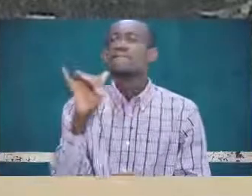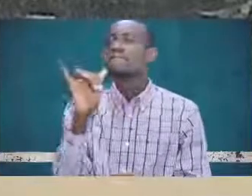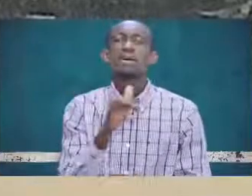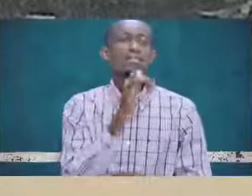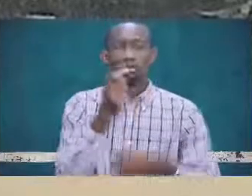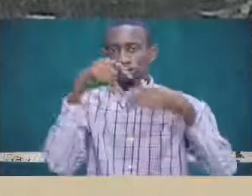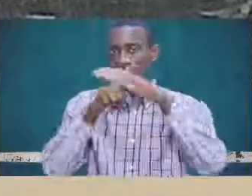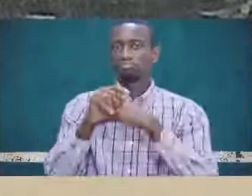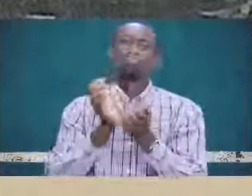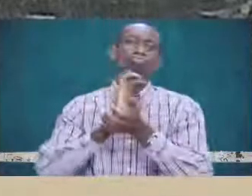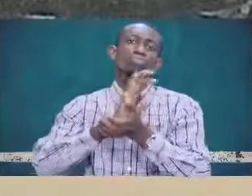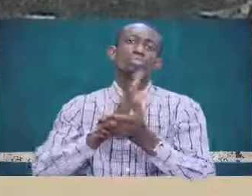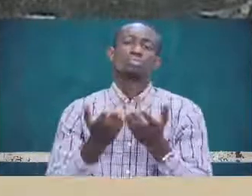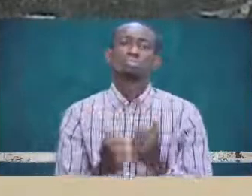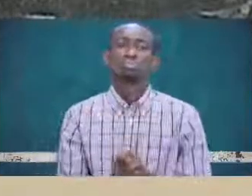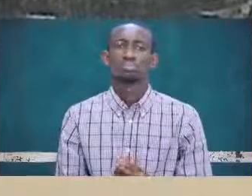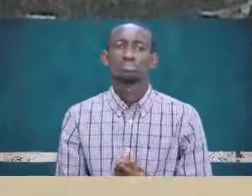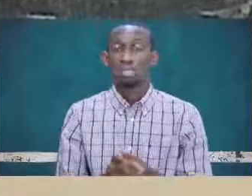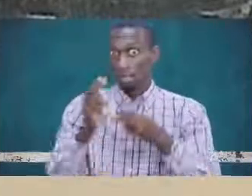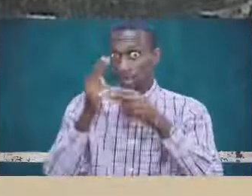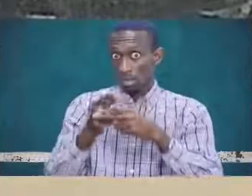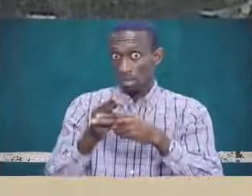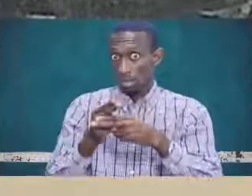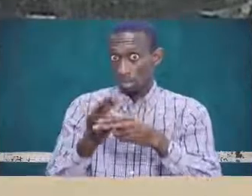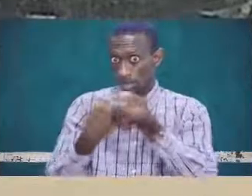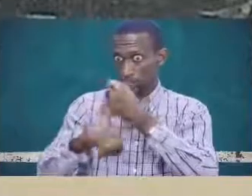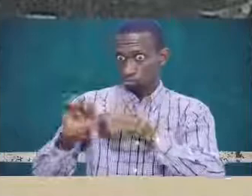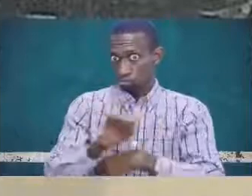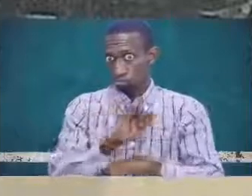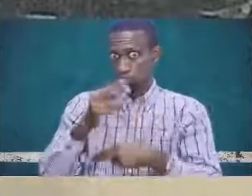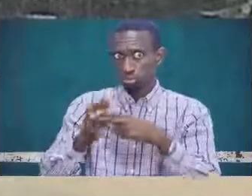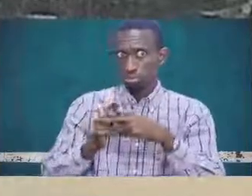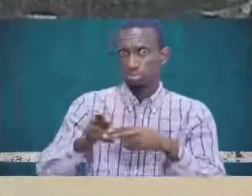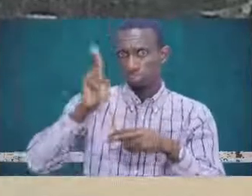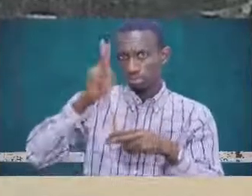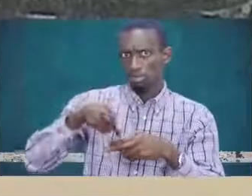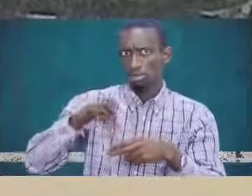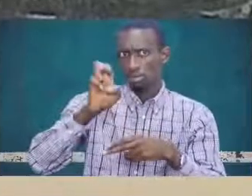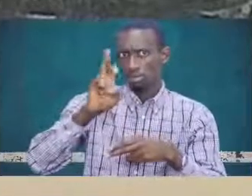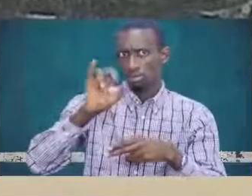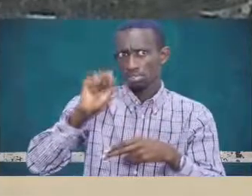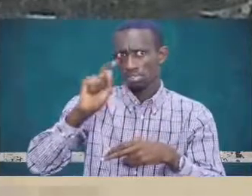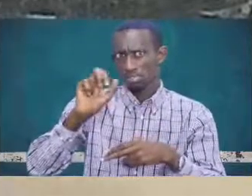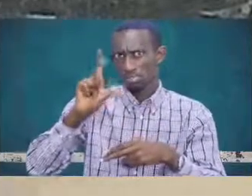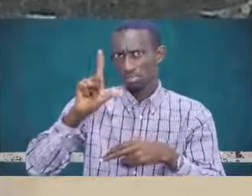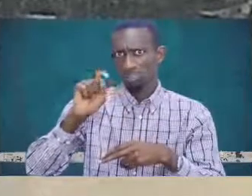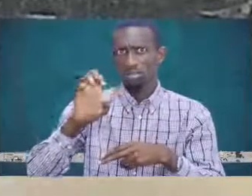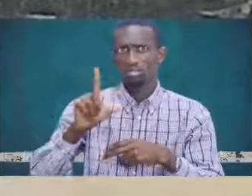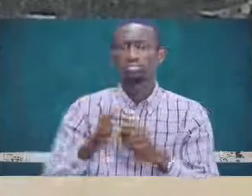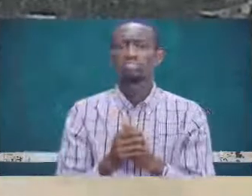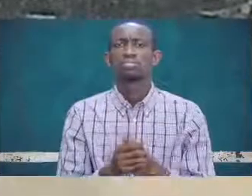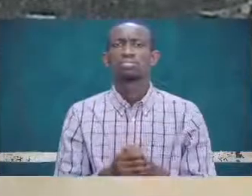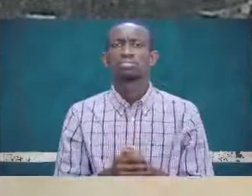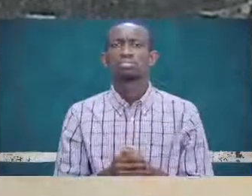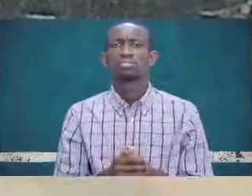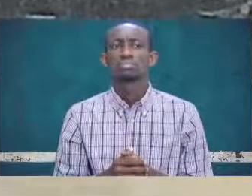Peristalsis. If I say peristalsis, automatically once the food reaches into the stomach, they must be having what you call